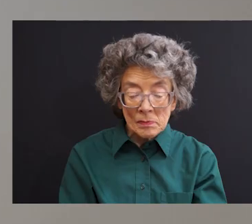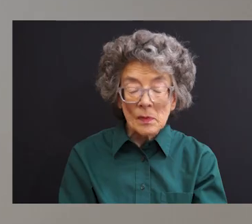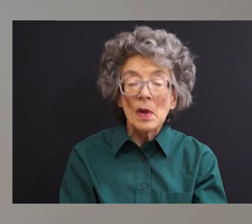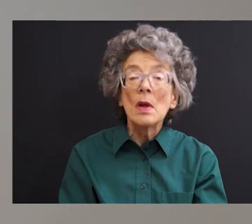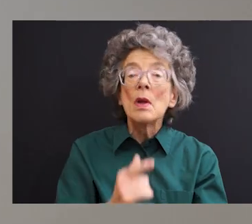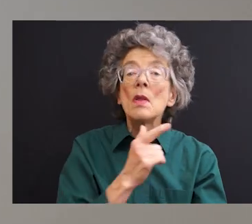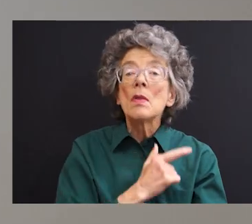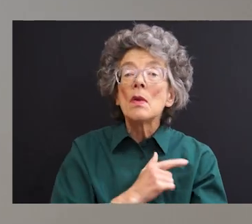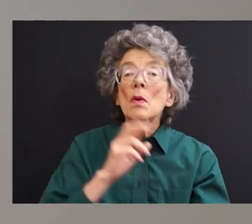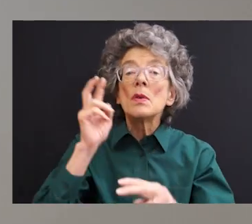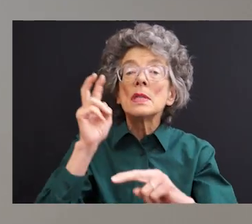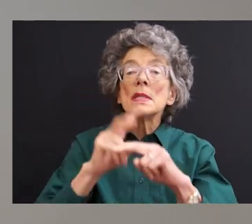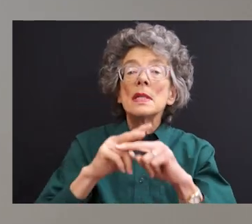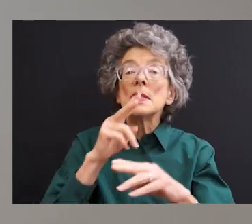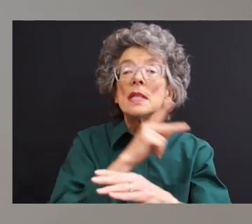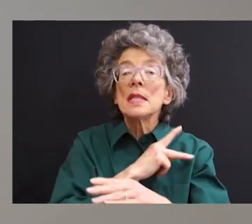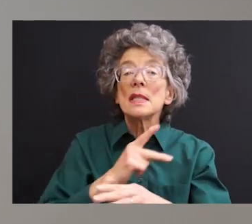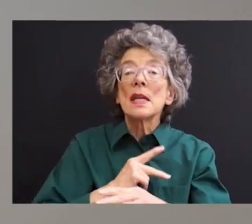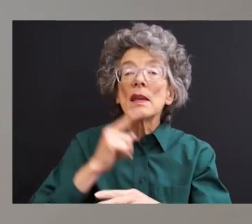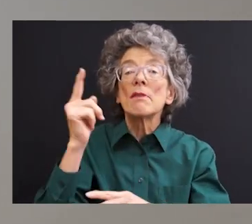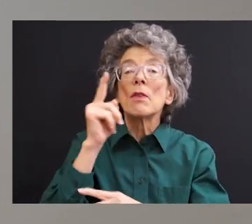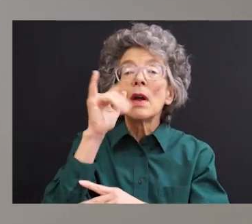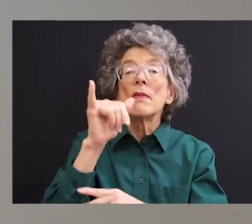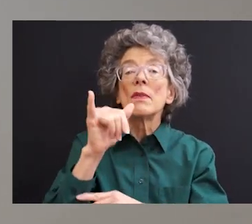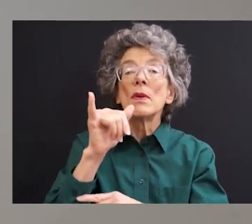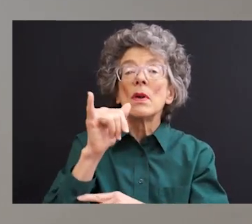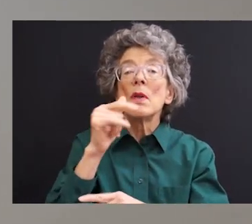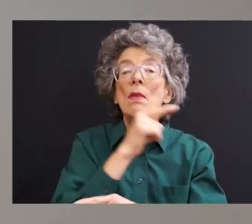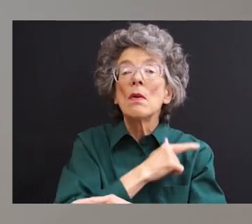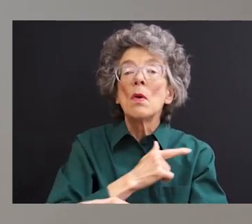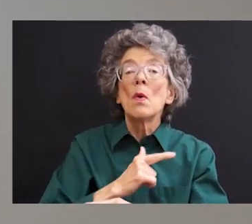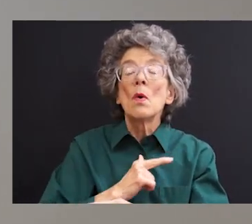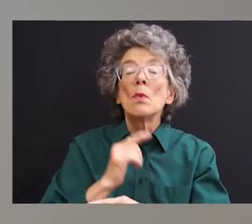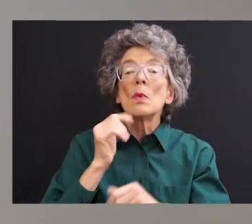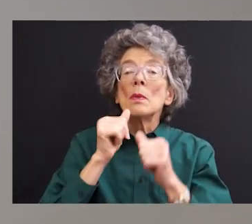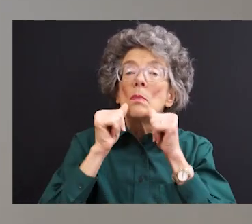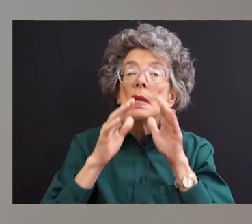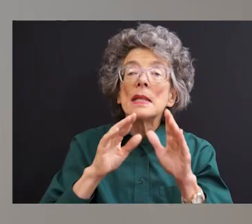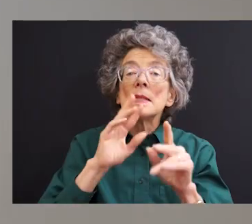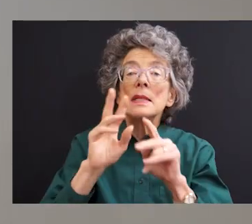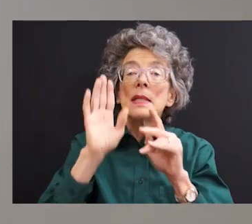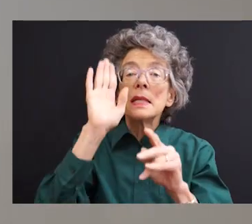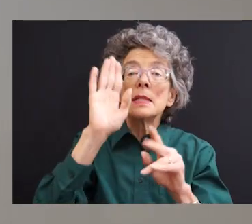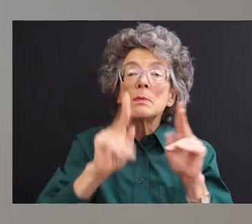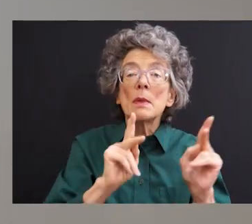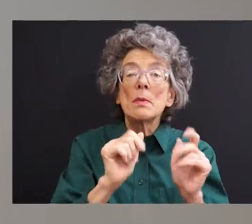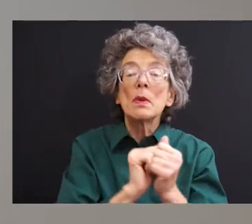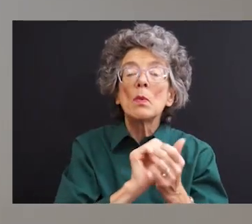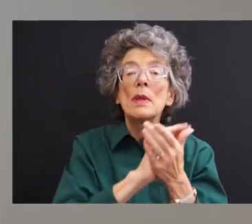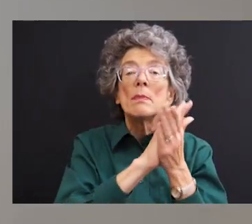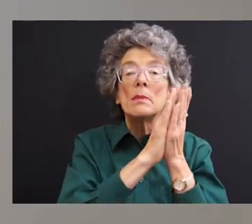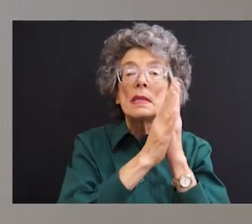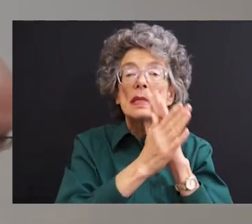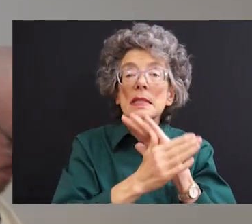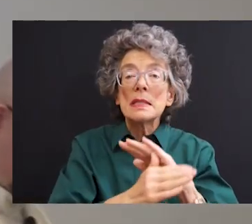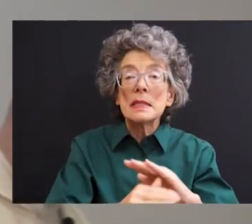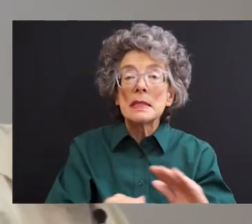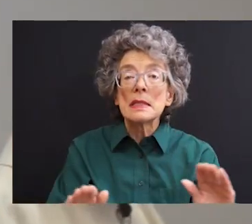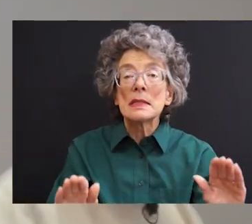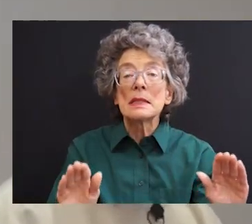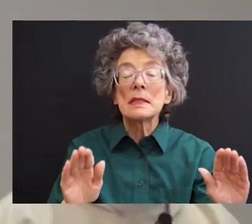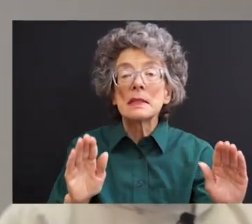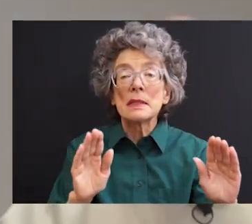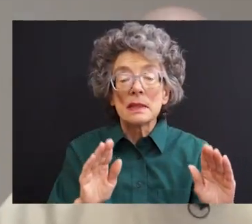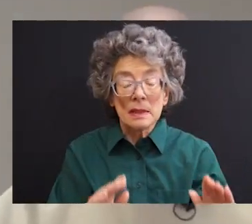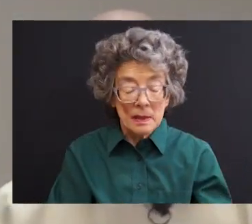The Lord sits as King forever. The Lord will bless his people with peace. A prayer of spiritual communion for